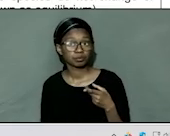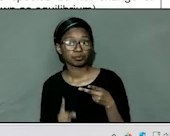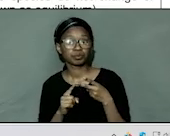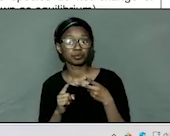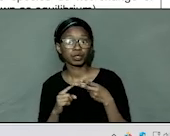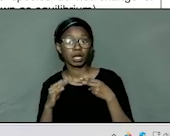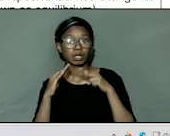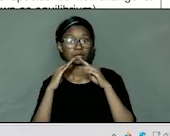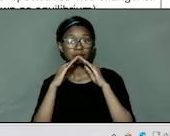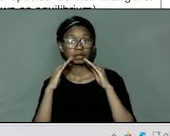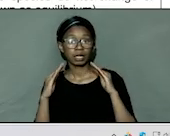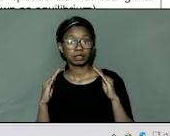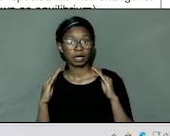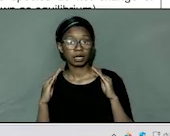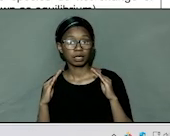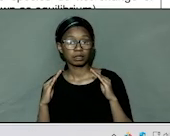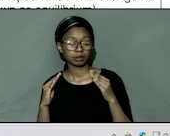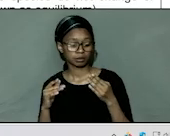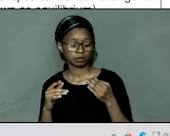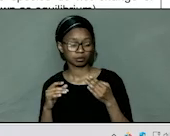shelter,